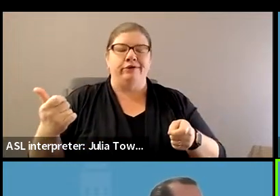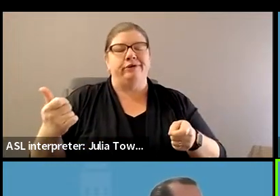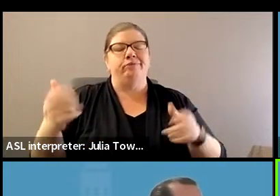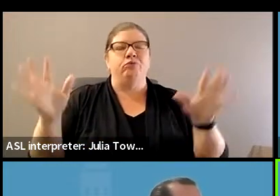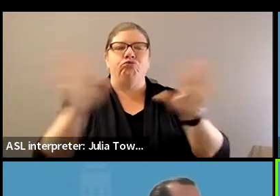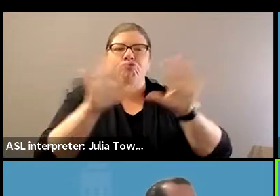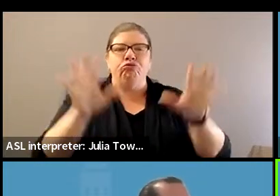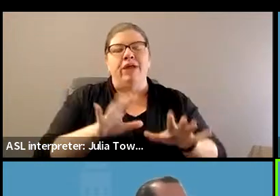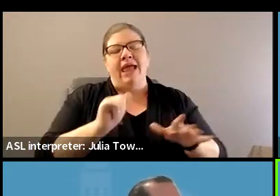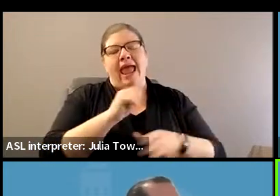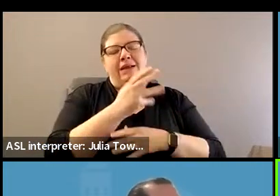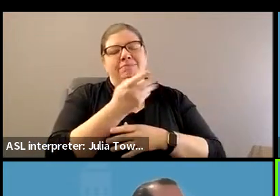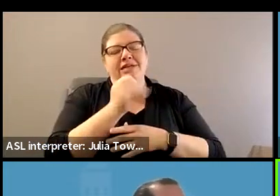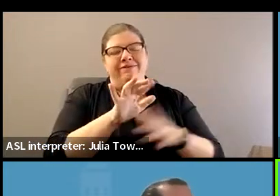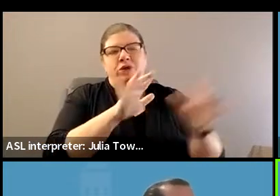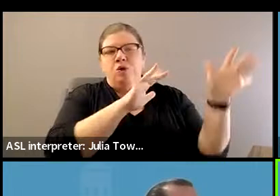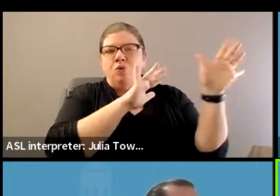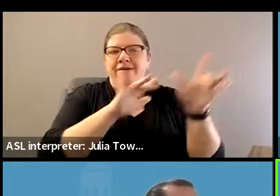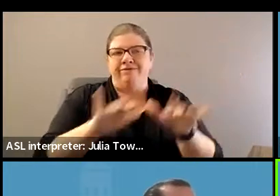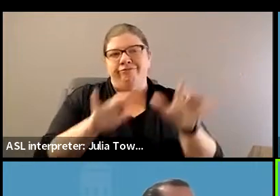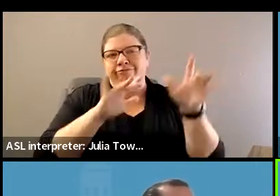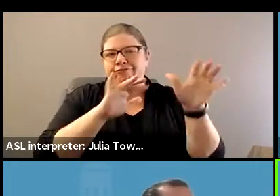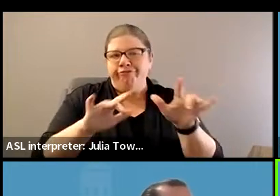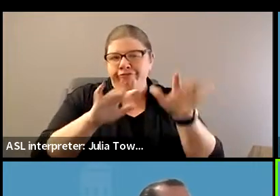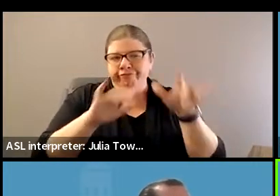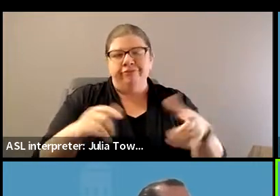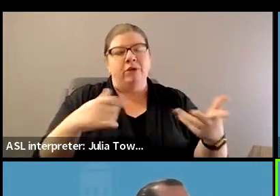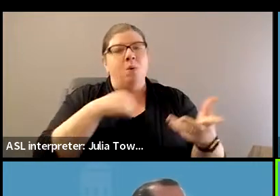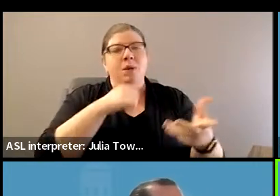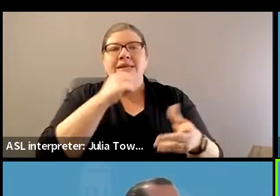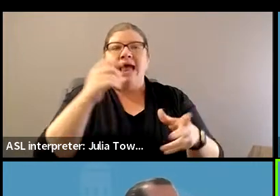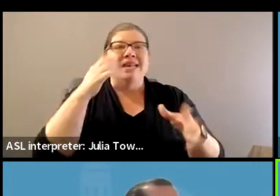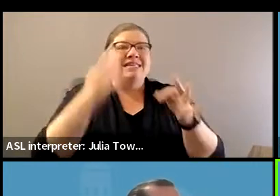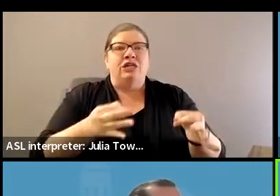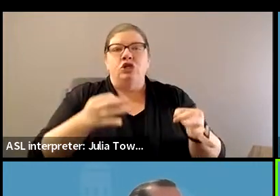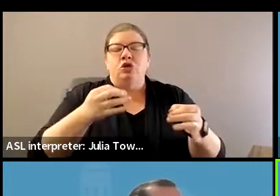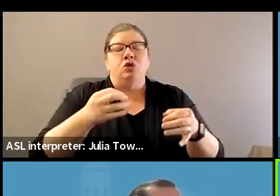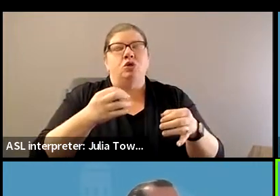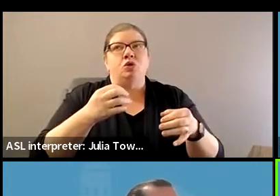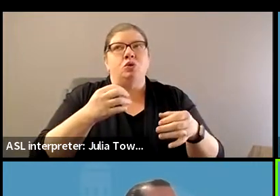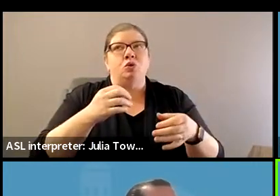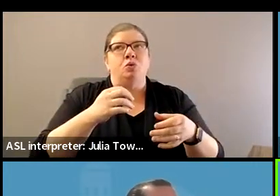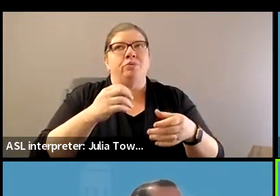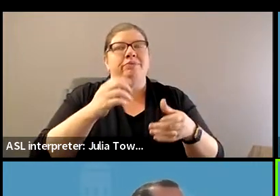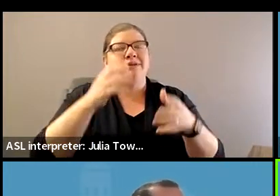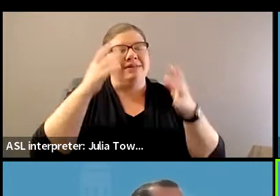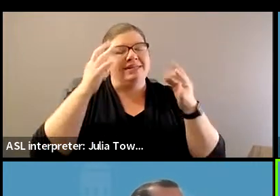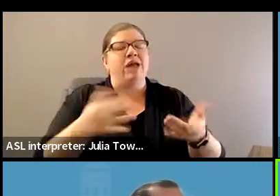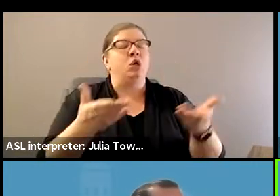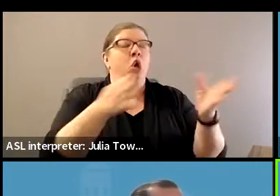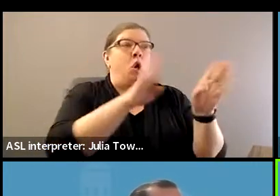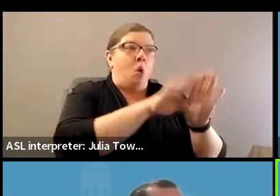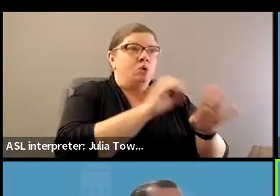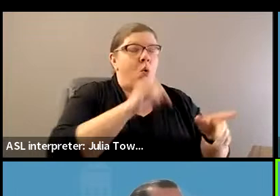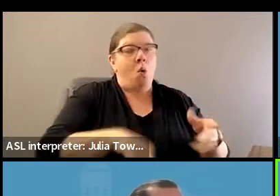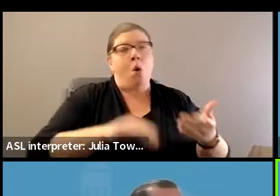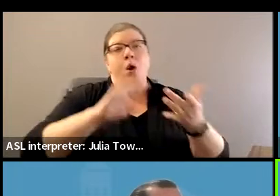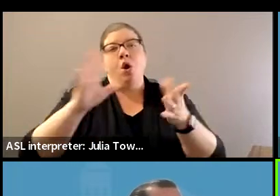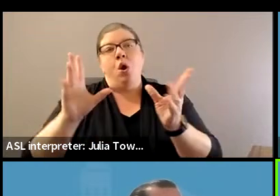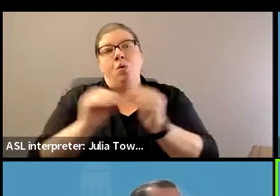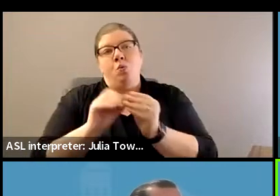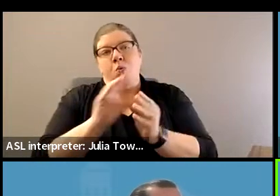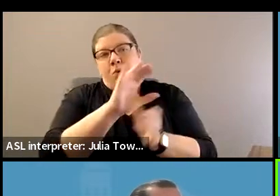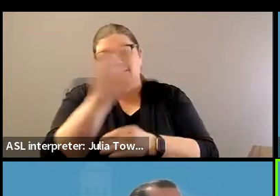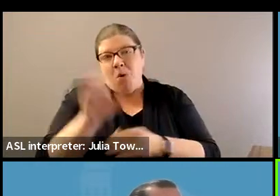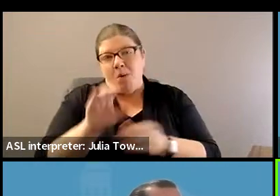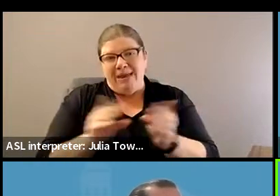our area. Please know we did not make the decision to close and move this meeting remotely lightly. However, we did have to consider the